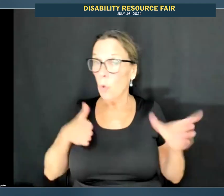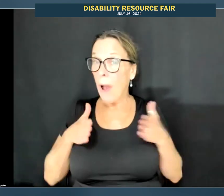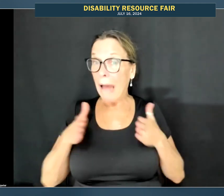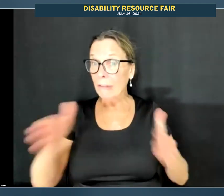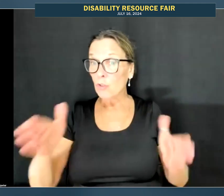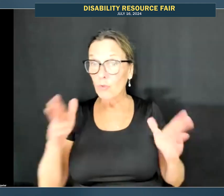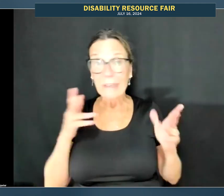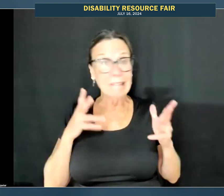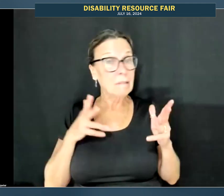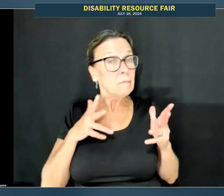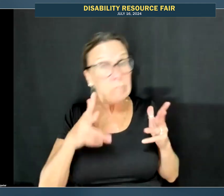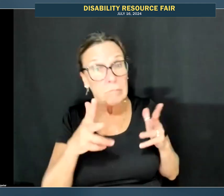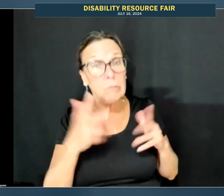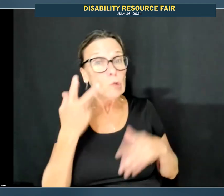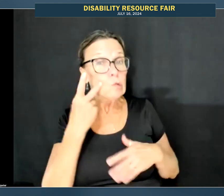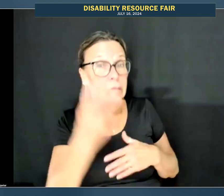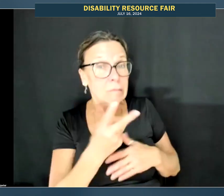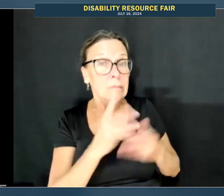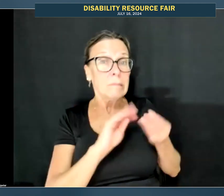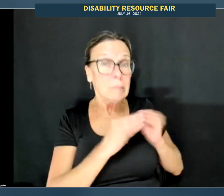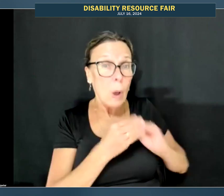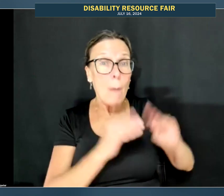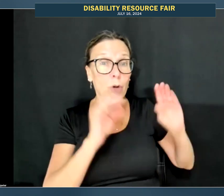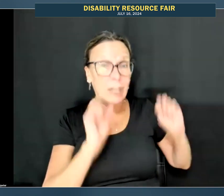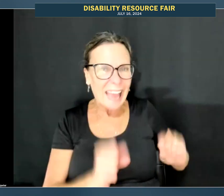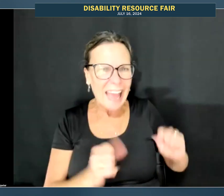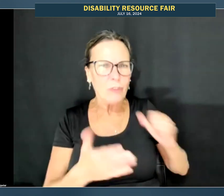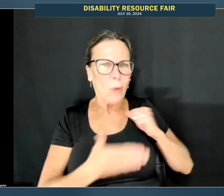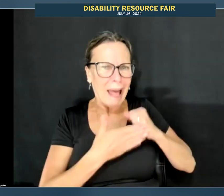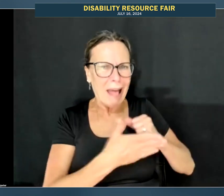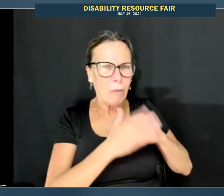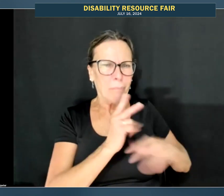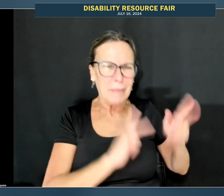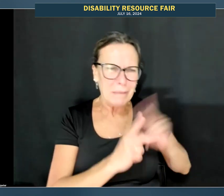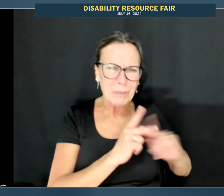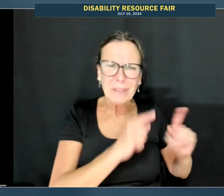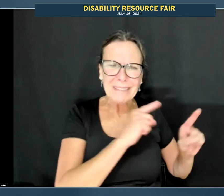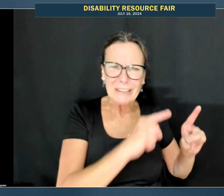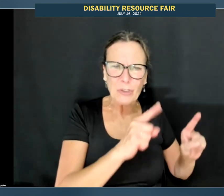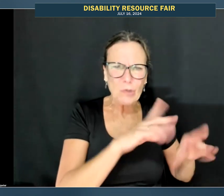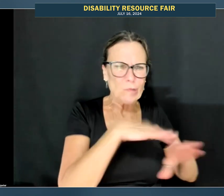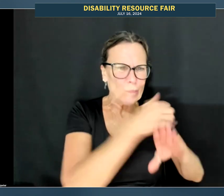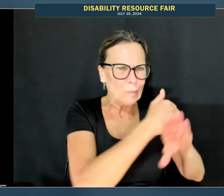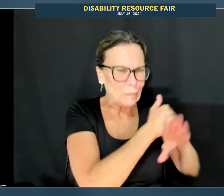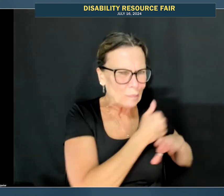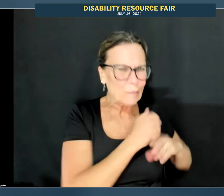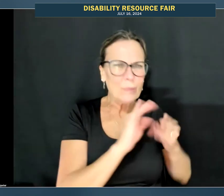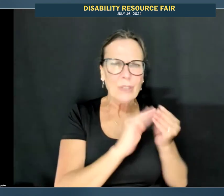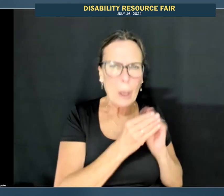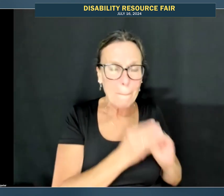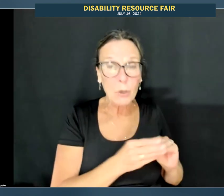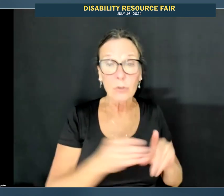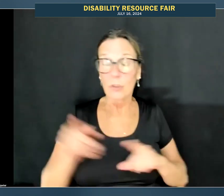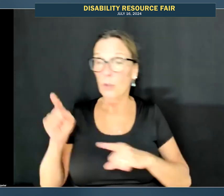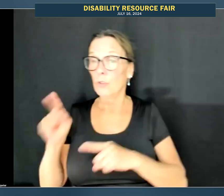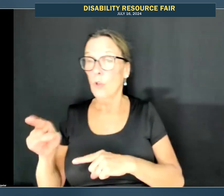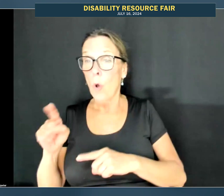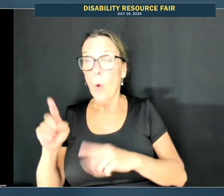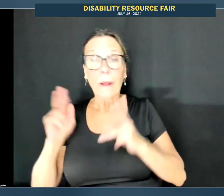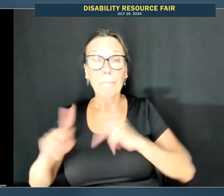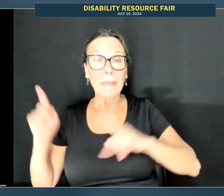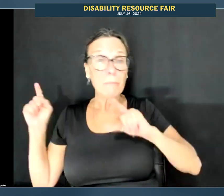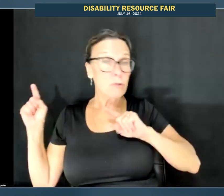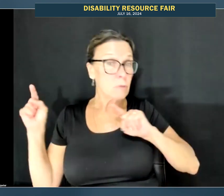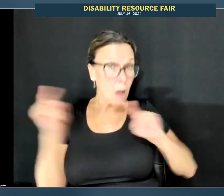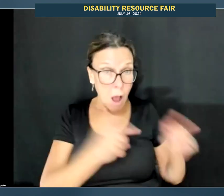this is just a tool that we've used to help people get their houses numbered and get the emergency response personnel out to the